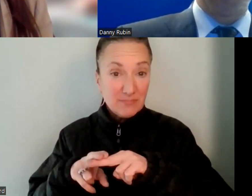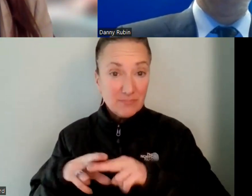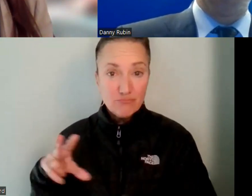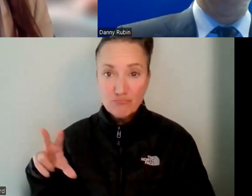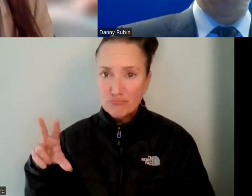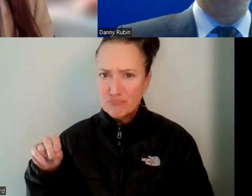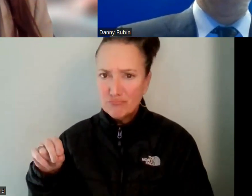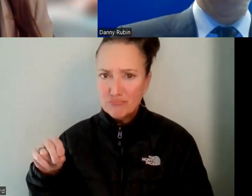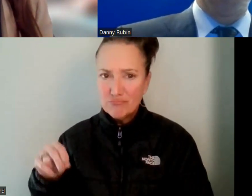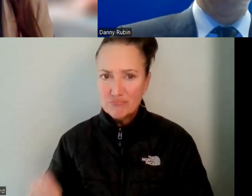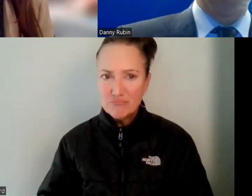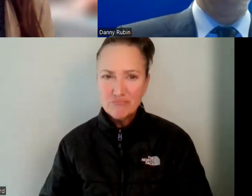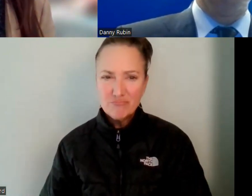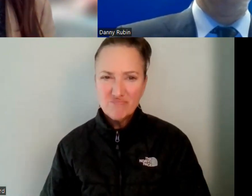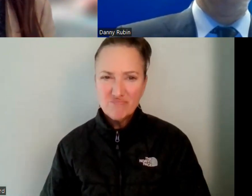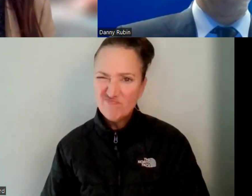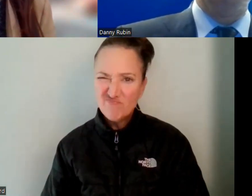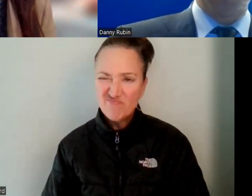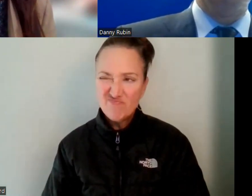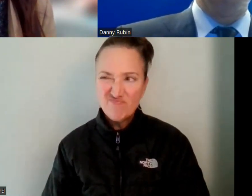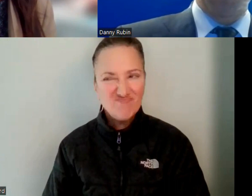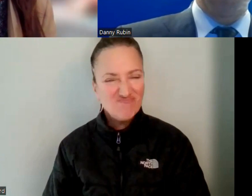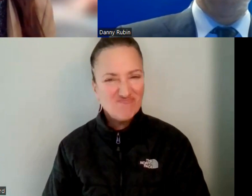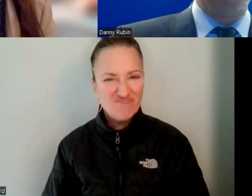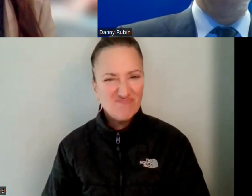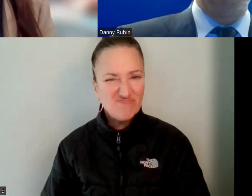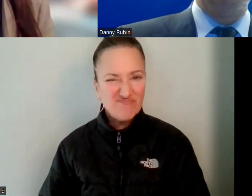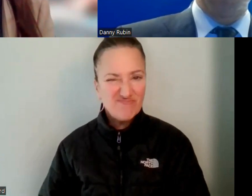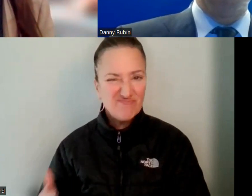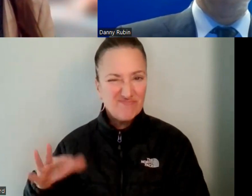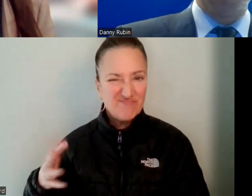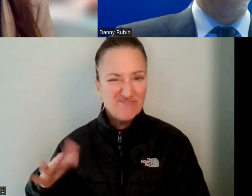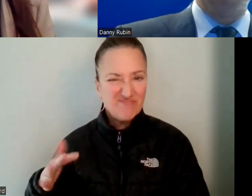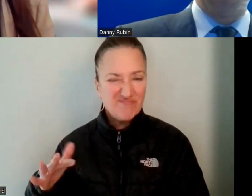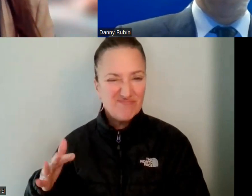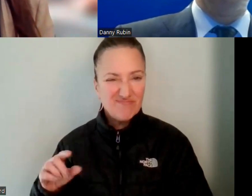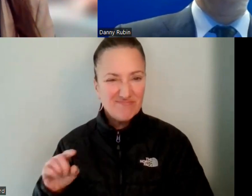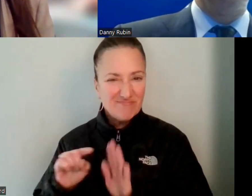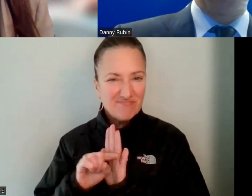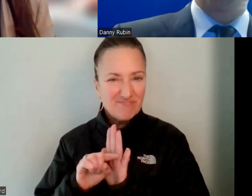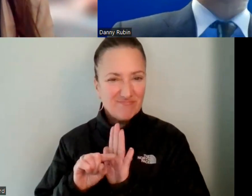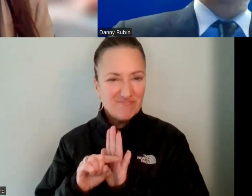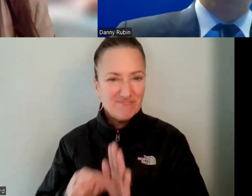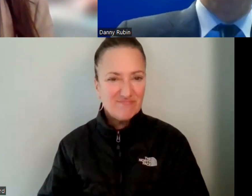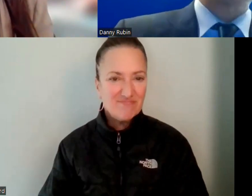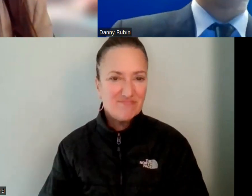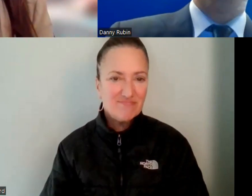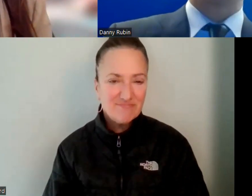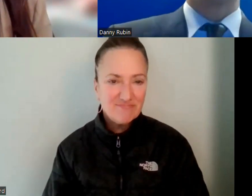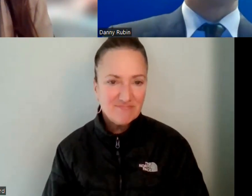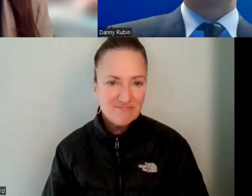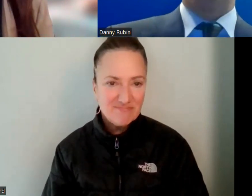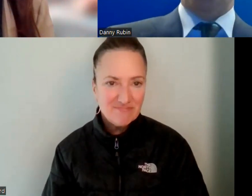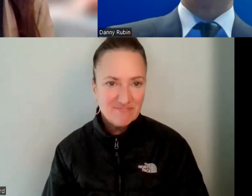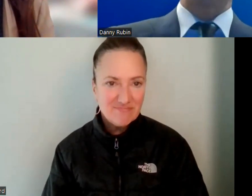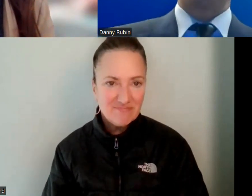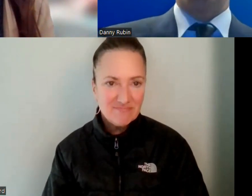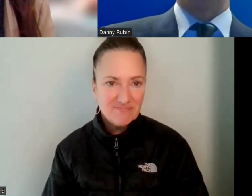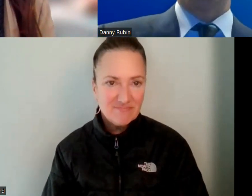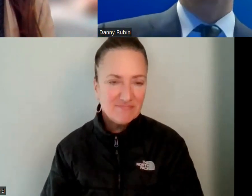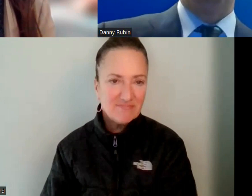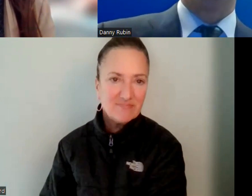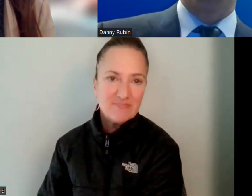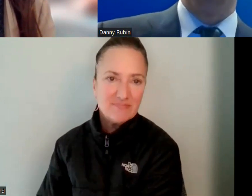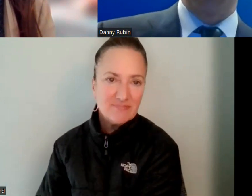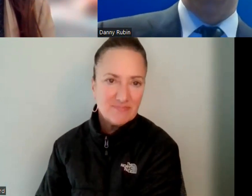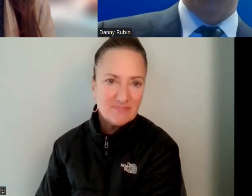no. So that's the only downside of it, but it's definitely worth it to ask at the beginning. Okay, so the whole time you were